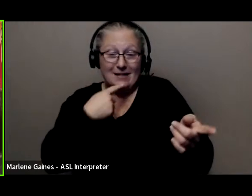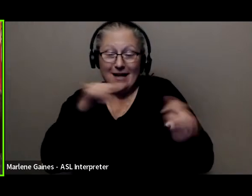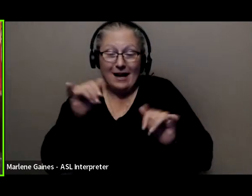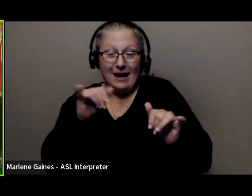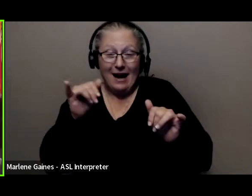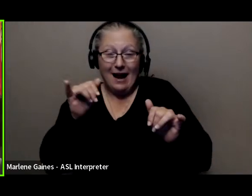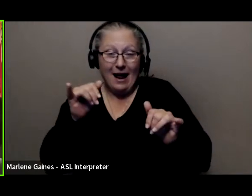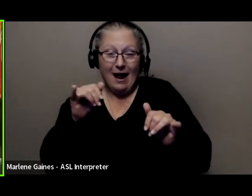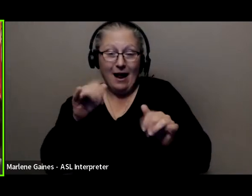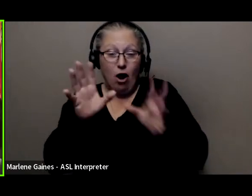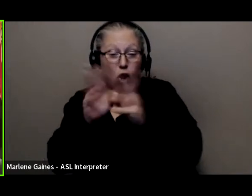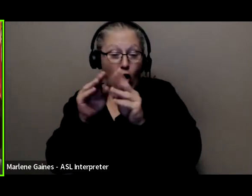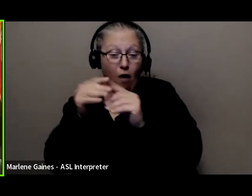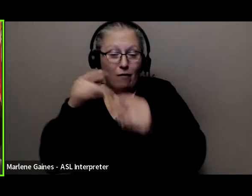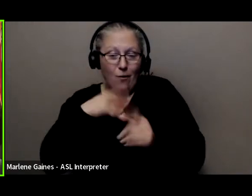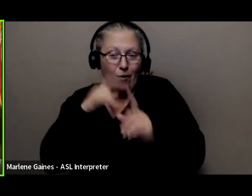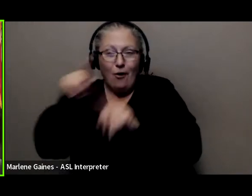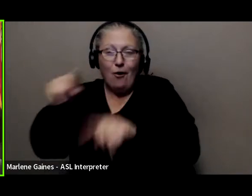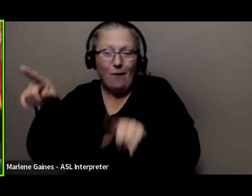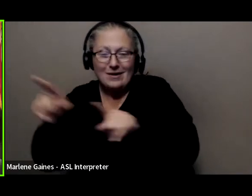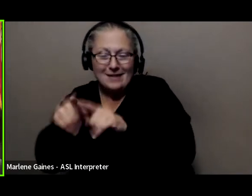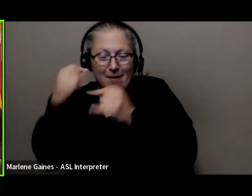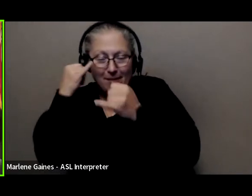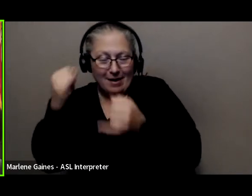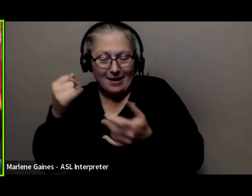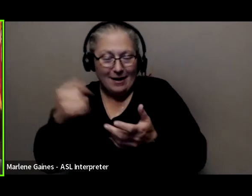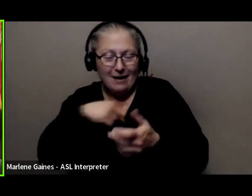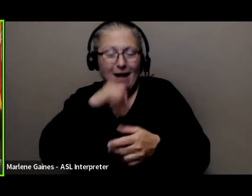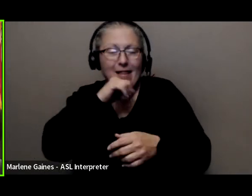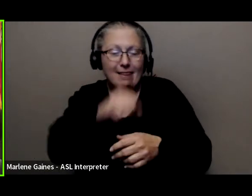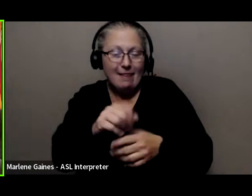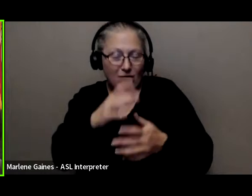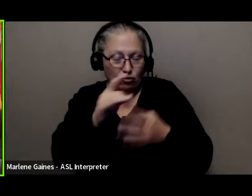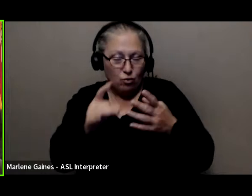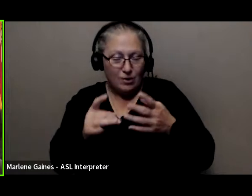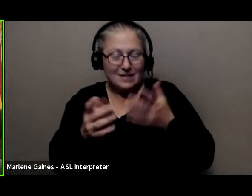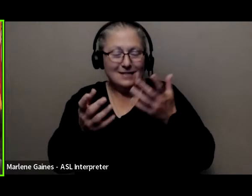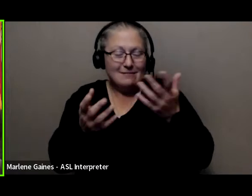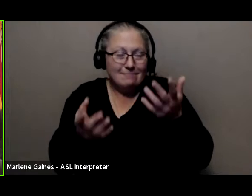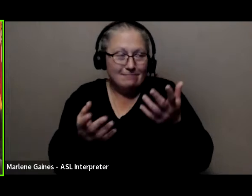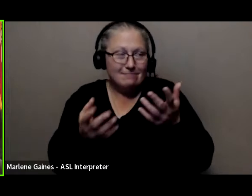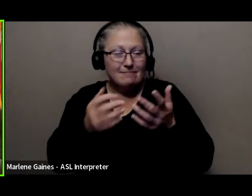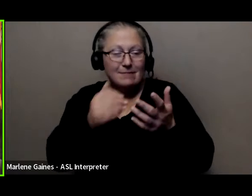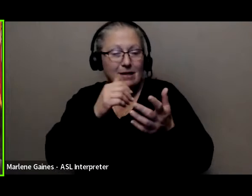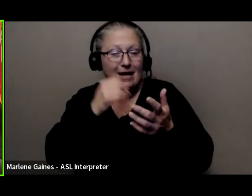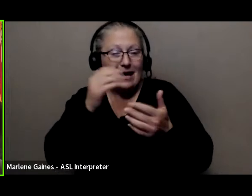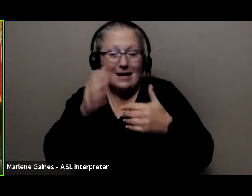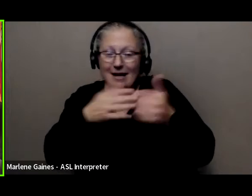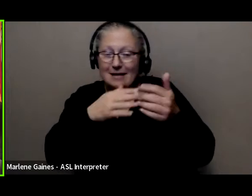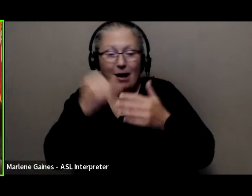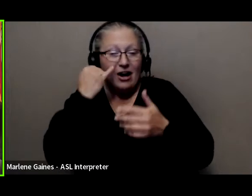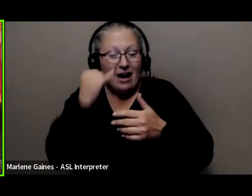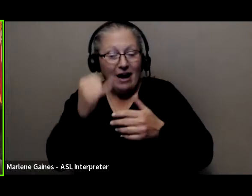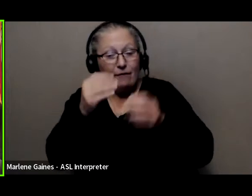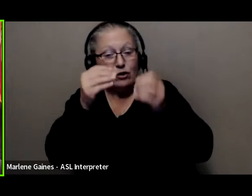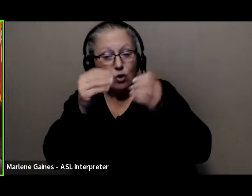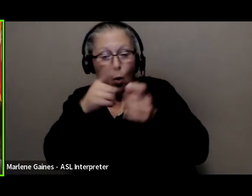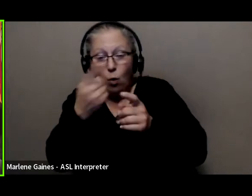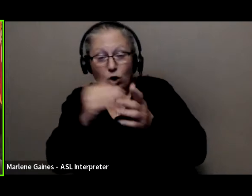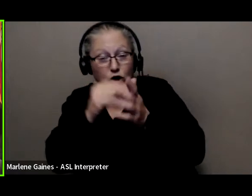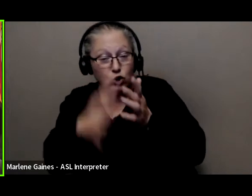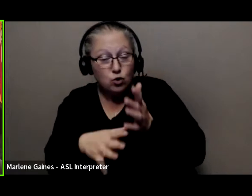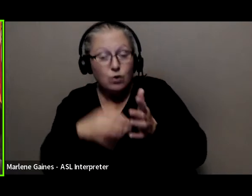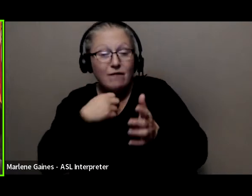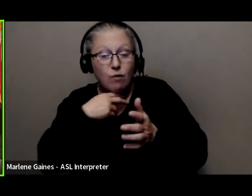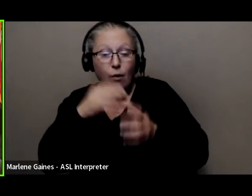like one of the conferences that we go to. And I love choice, even when it's not just student voice and choice, but teacher voice and choice.